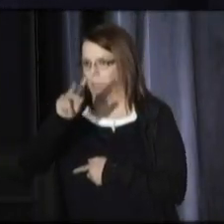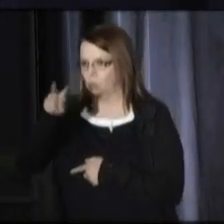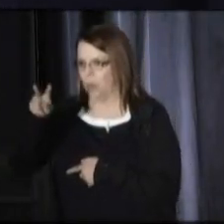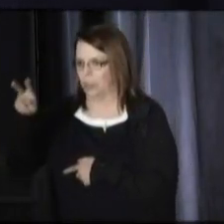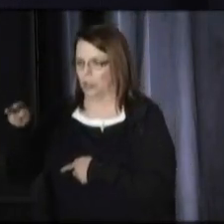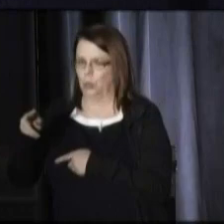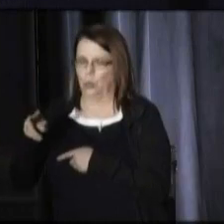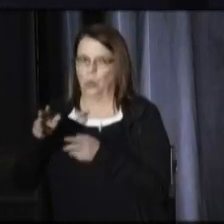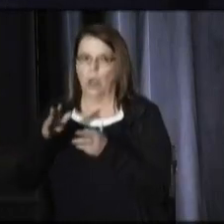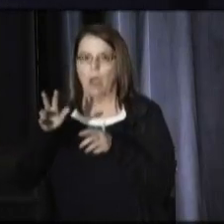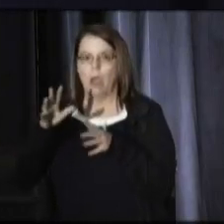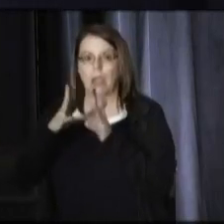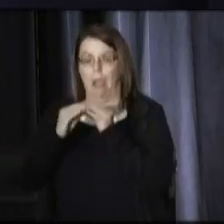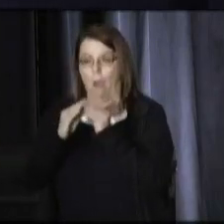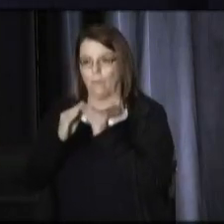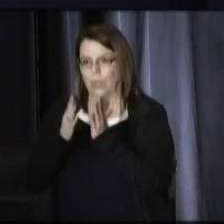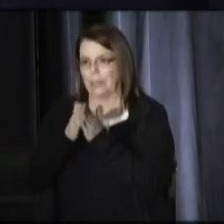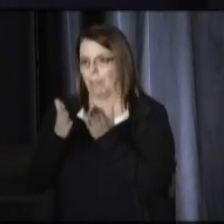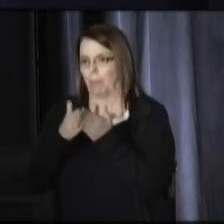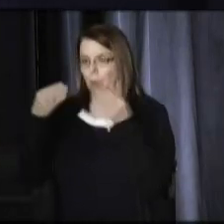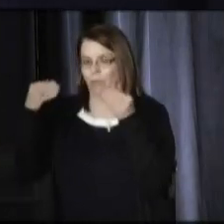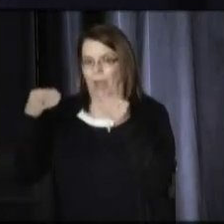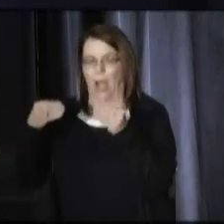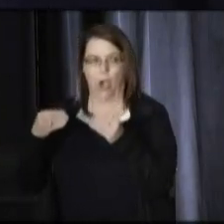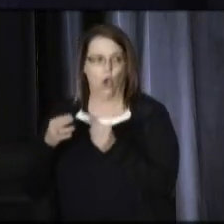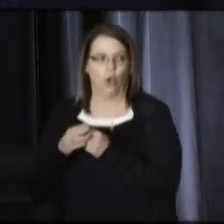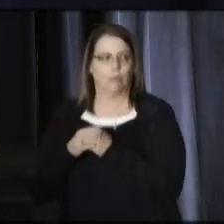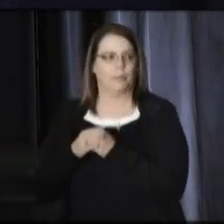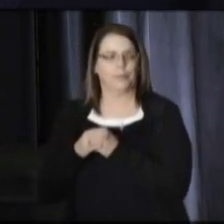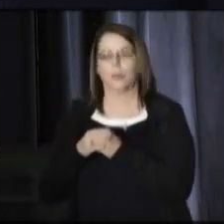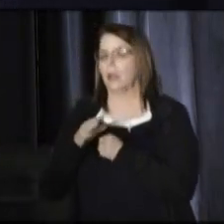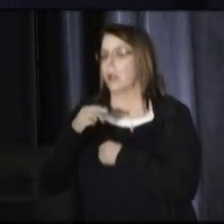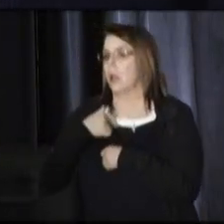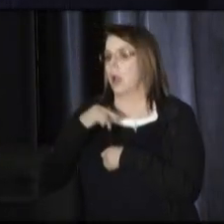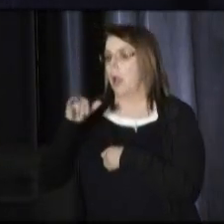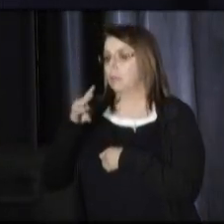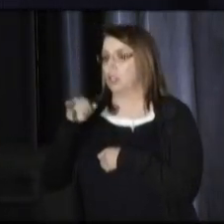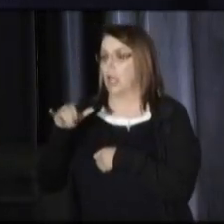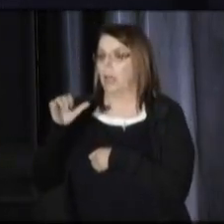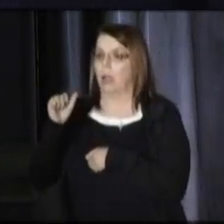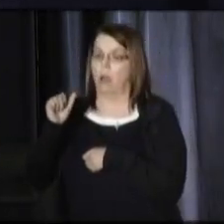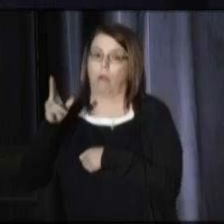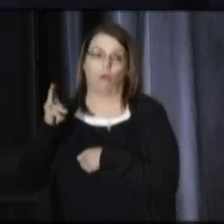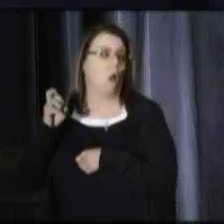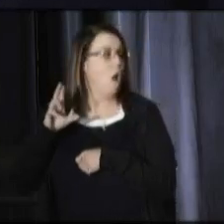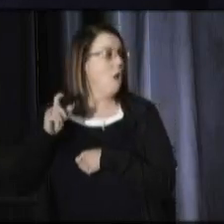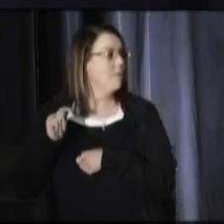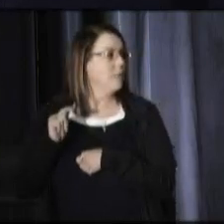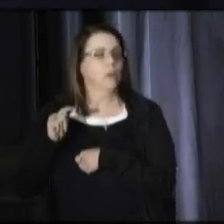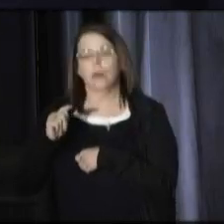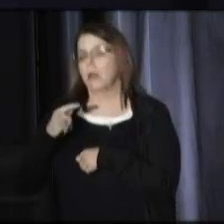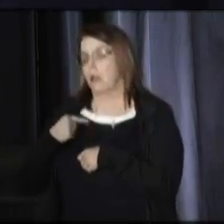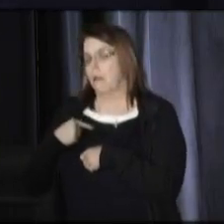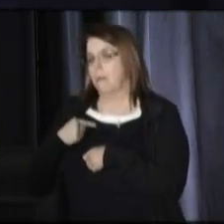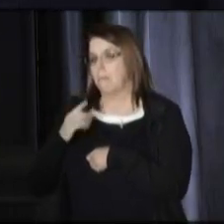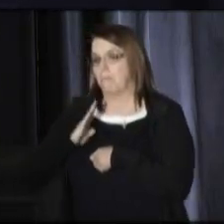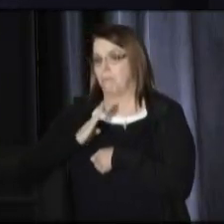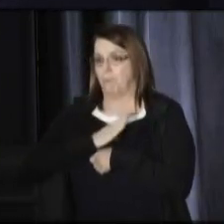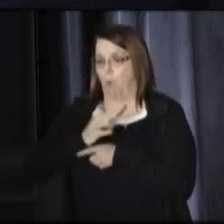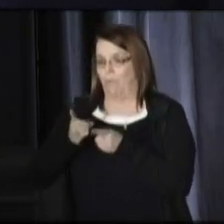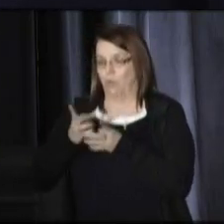in Philadelphia, Pennsylvania. I'm Jenny Young-Kropp, Southwest Council Chair of the AWP Board of Directors. Here's a